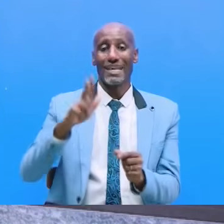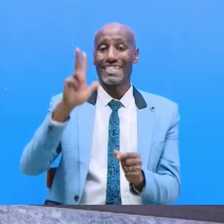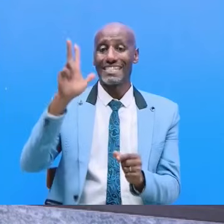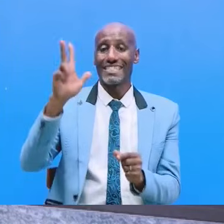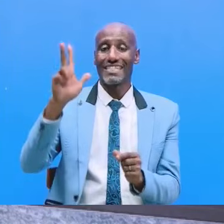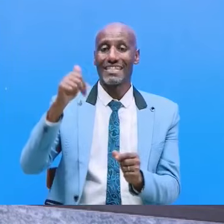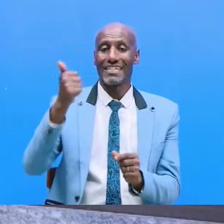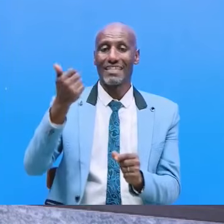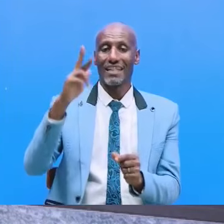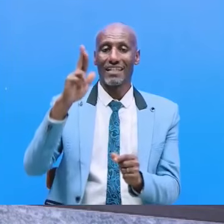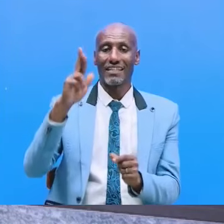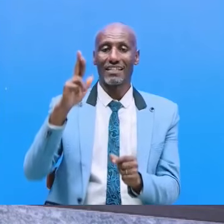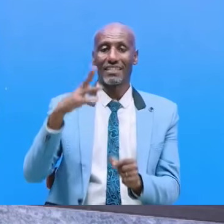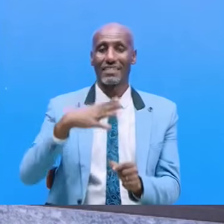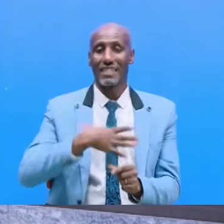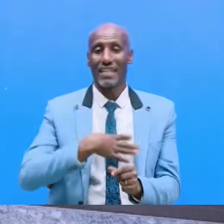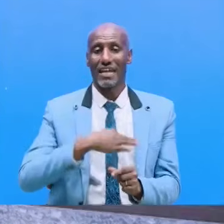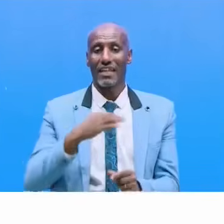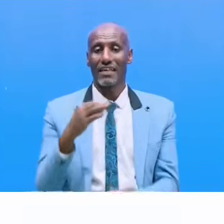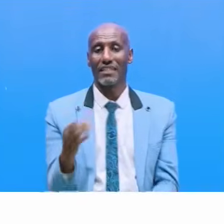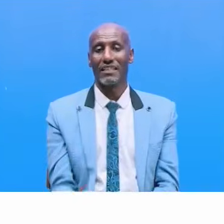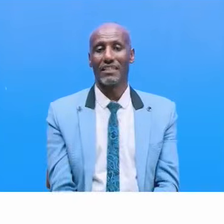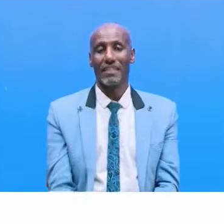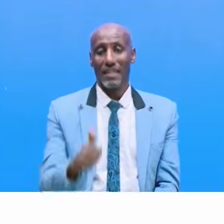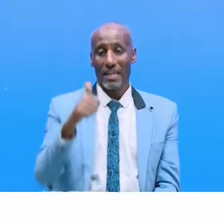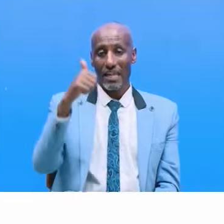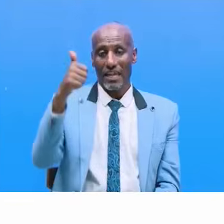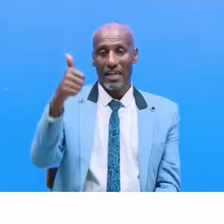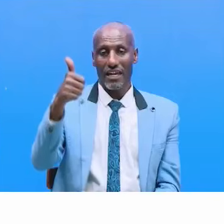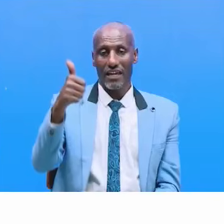articles, like a,